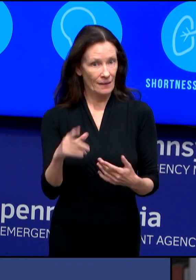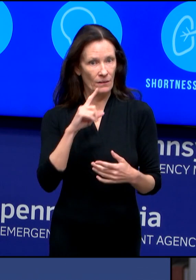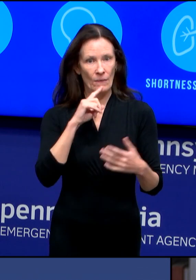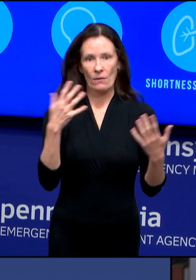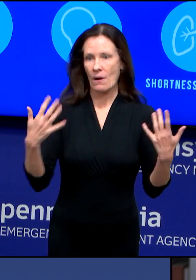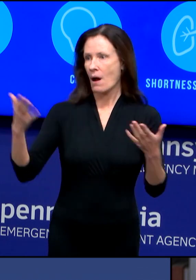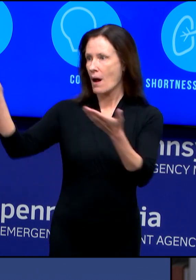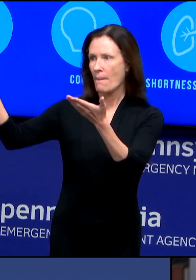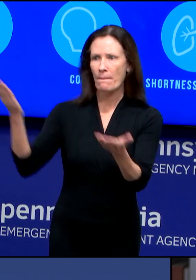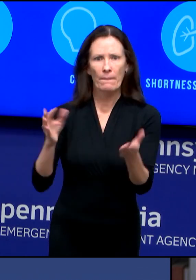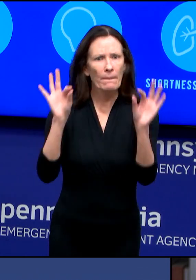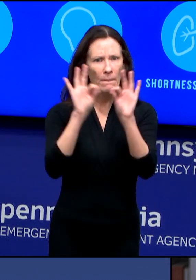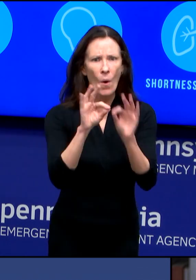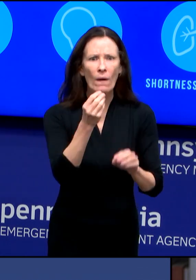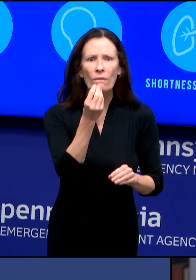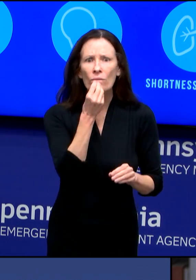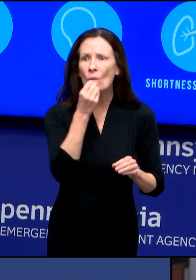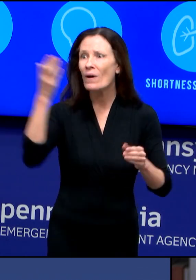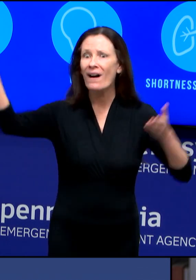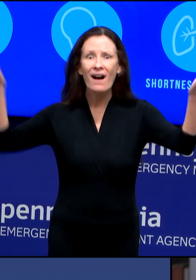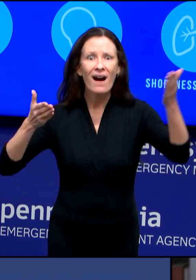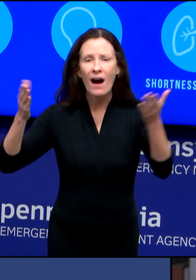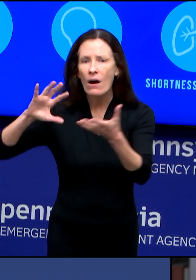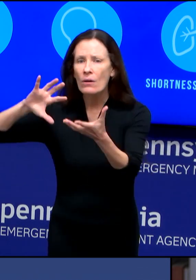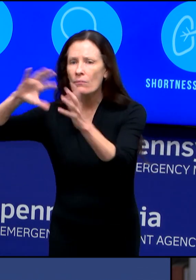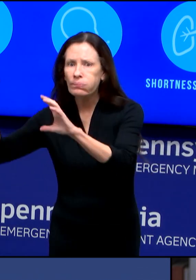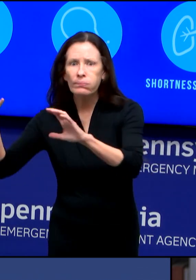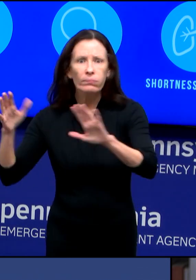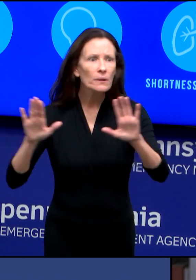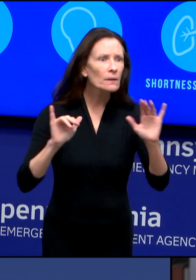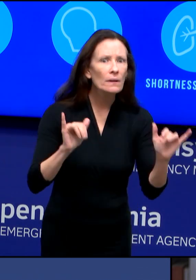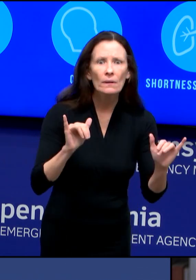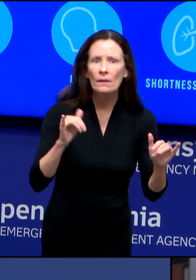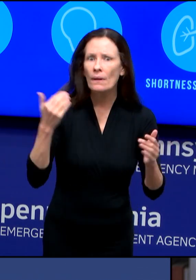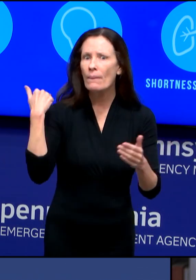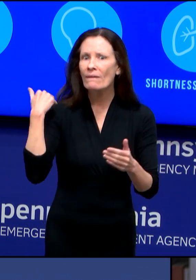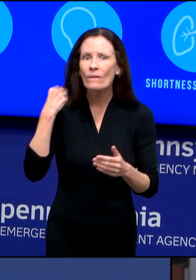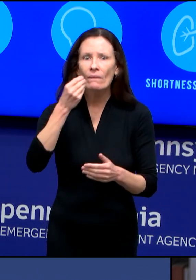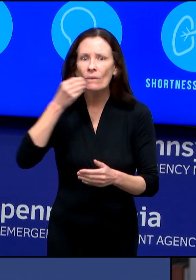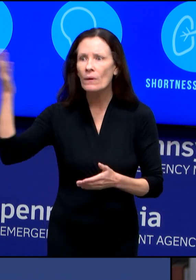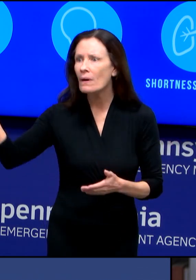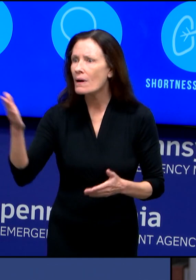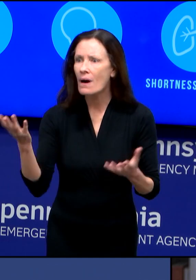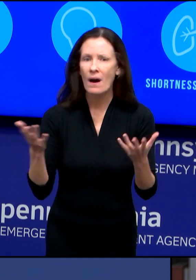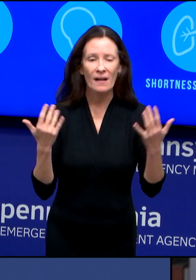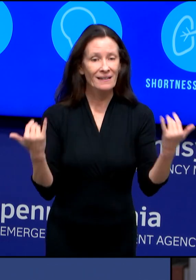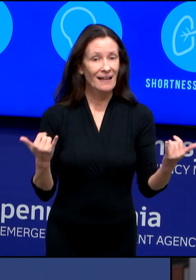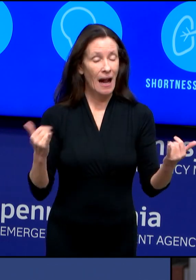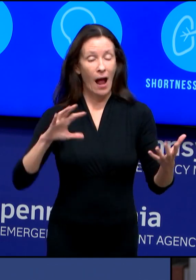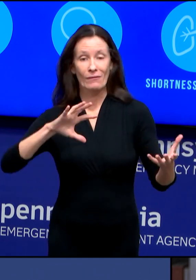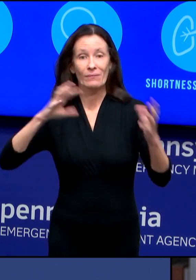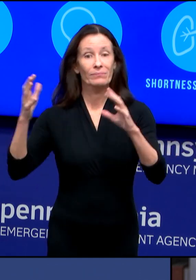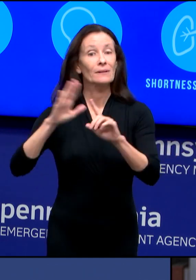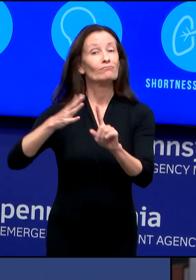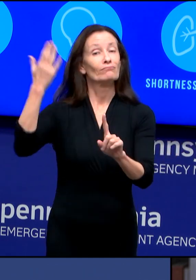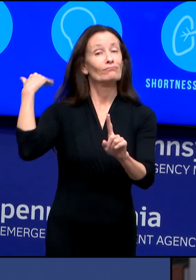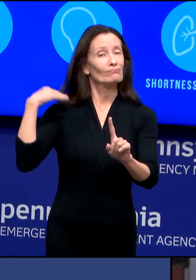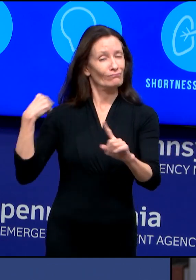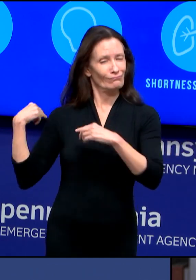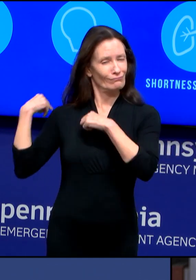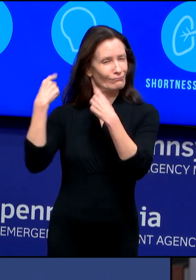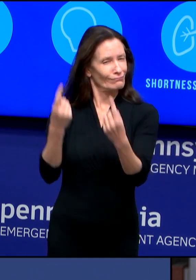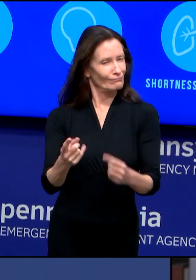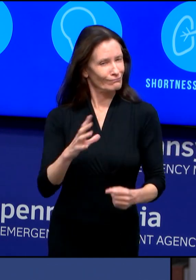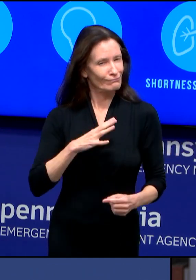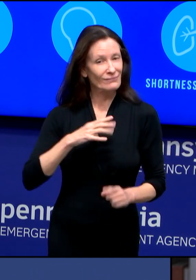out of this unscathed. But if we work together, we can prevent more damage to our economy, more damage to our people and to our way of